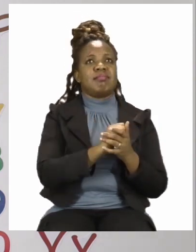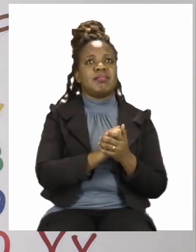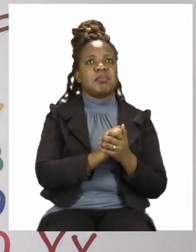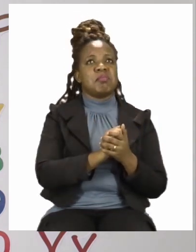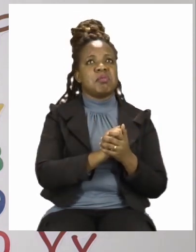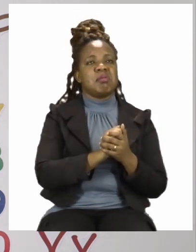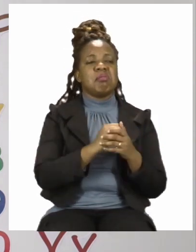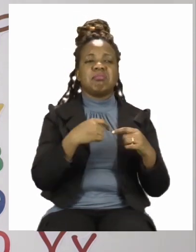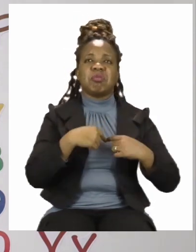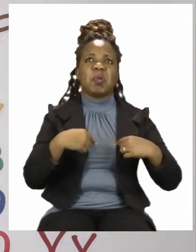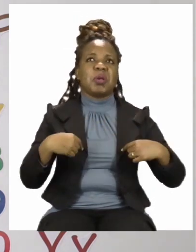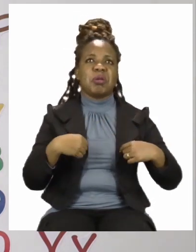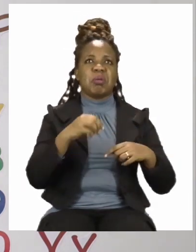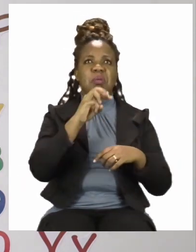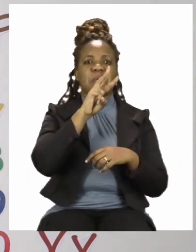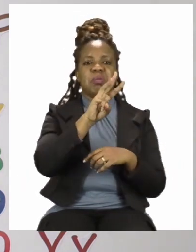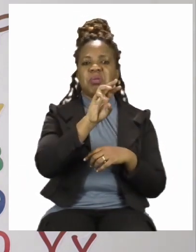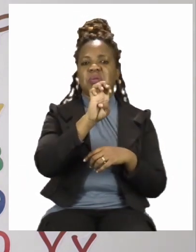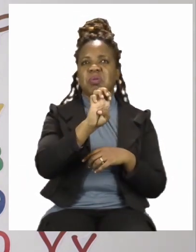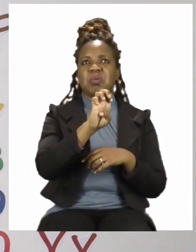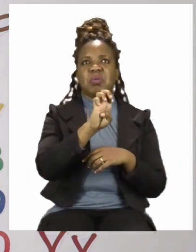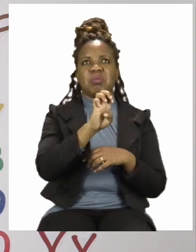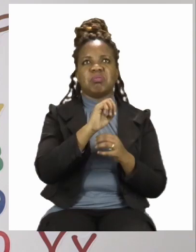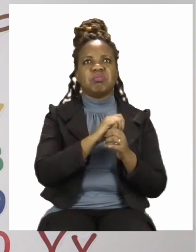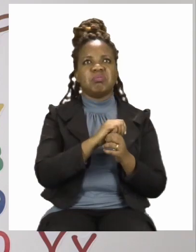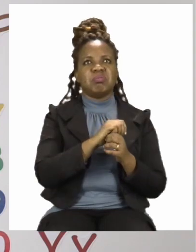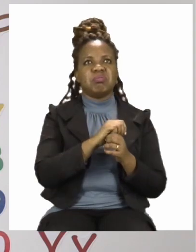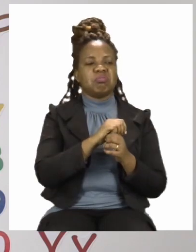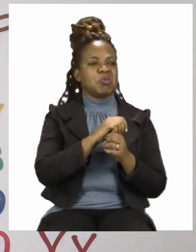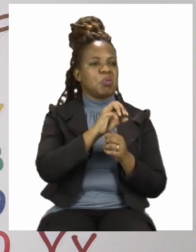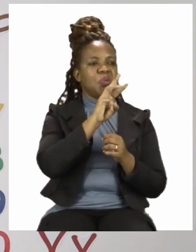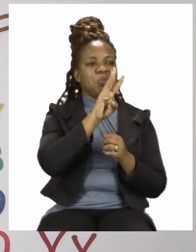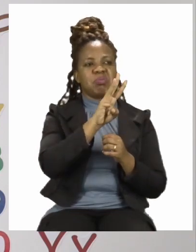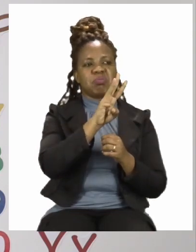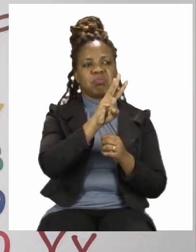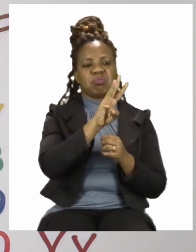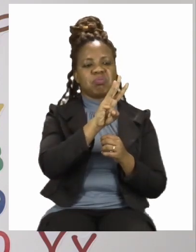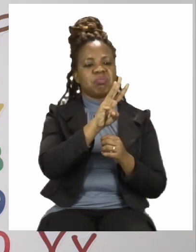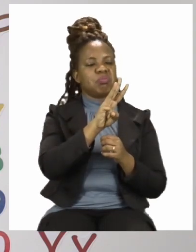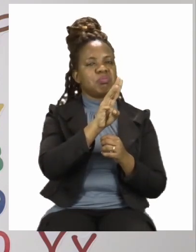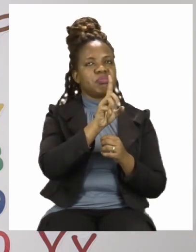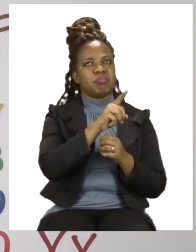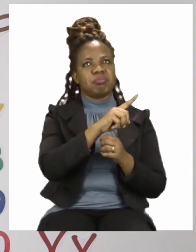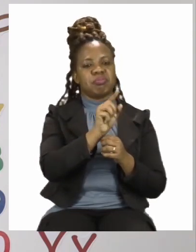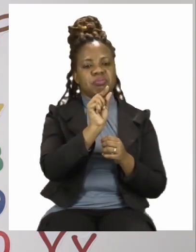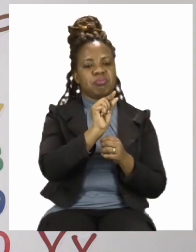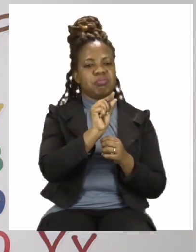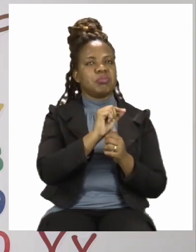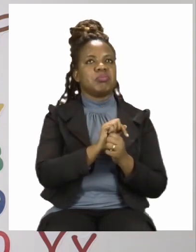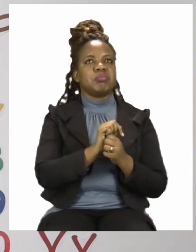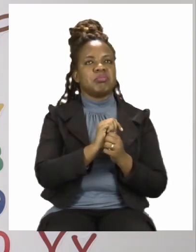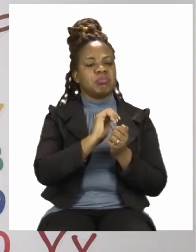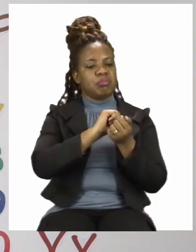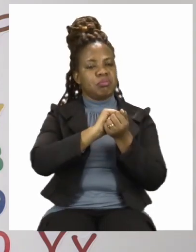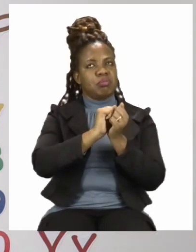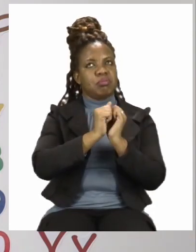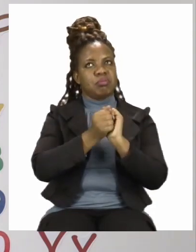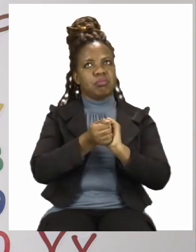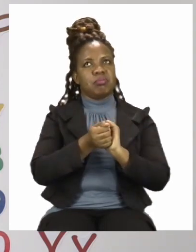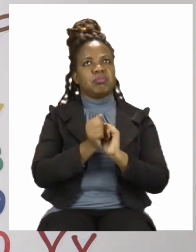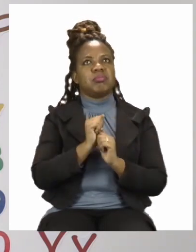the word we here is in small letters. So in order for me to change it, I am going